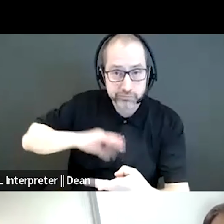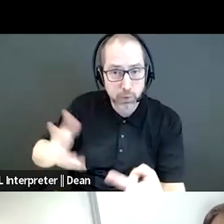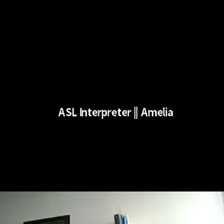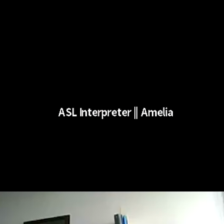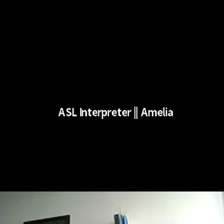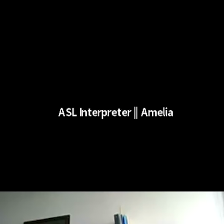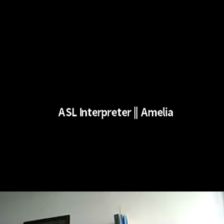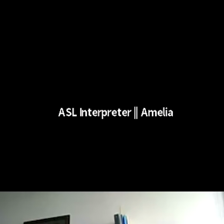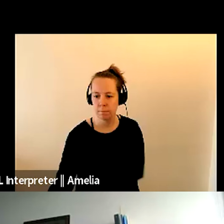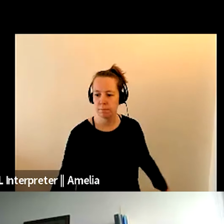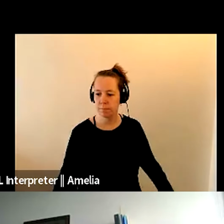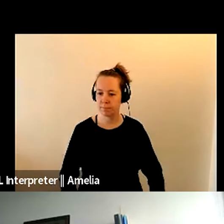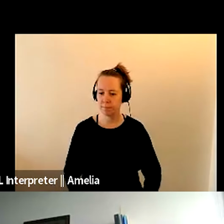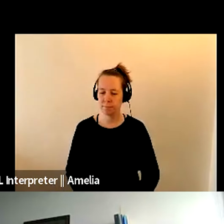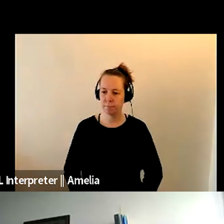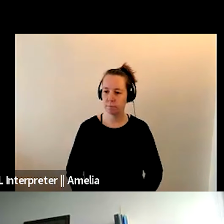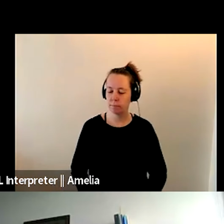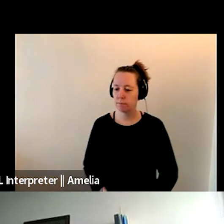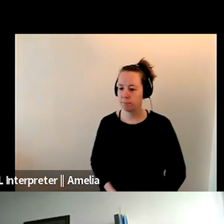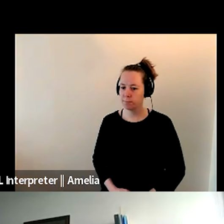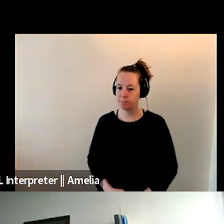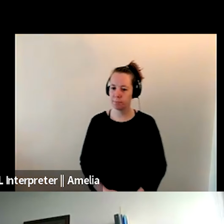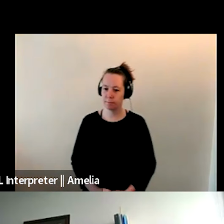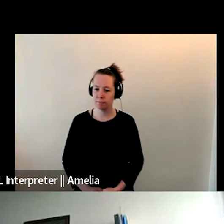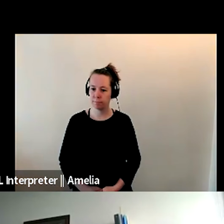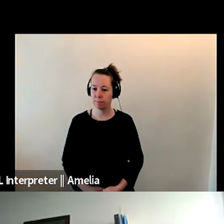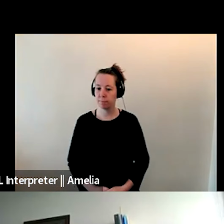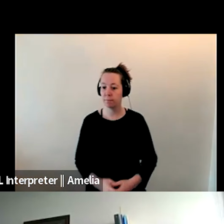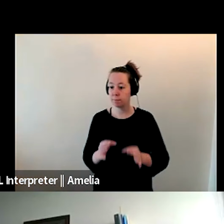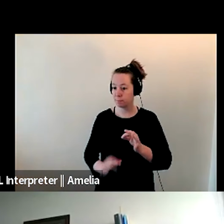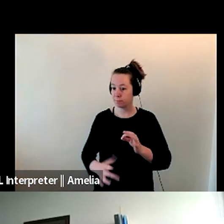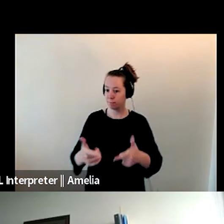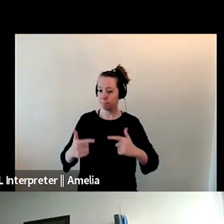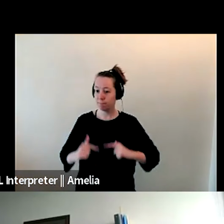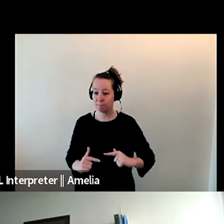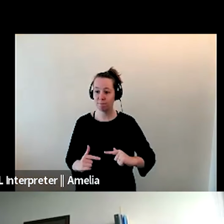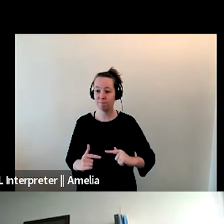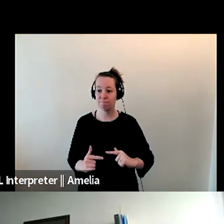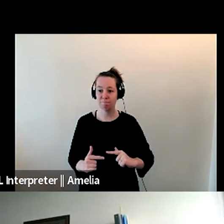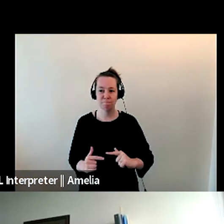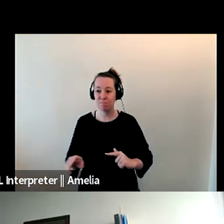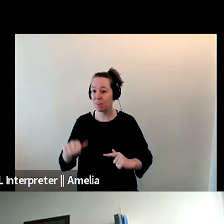stories you guys would like to share before we move on to the next question?